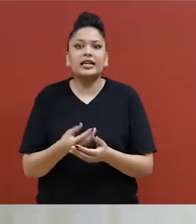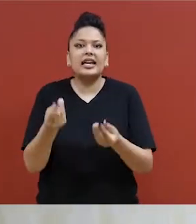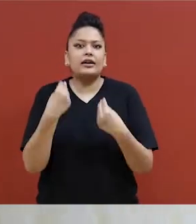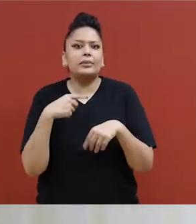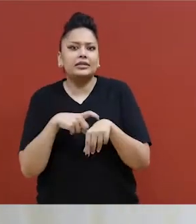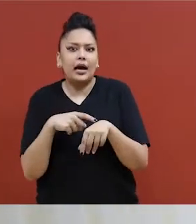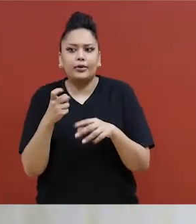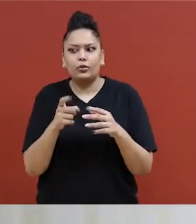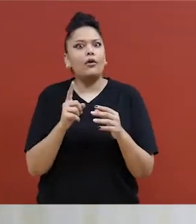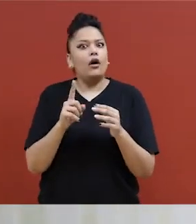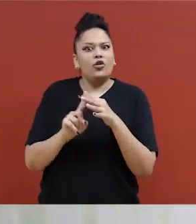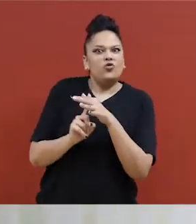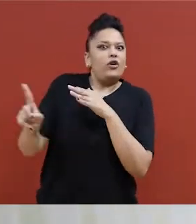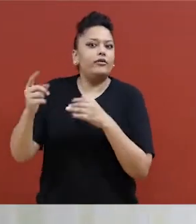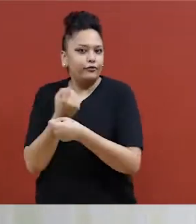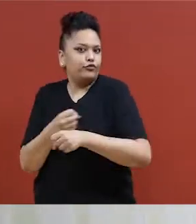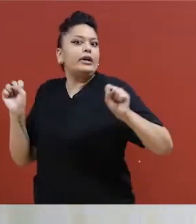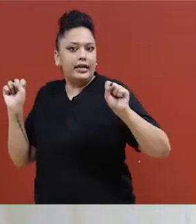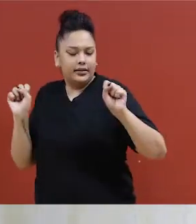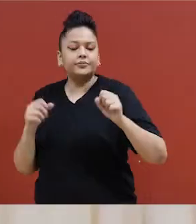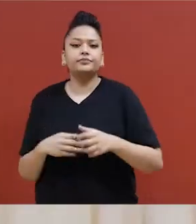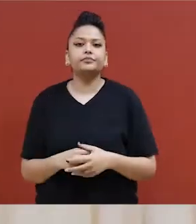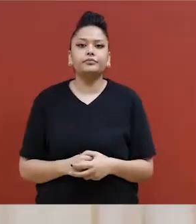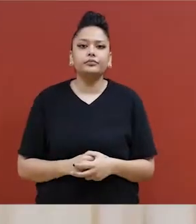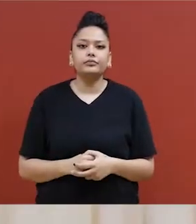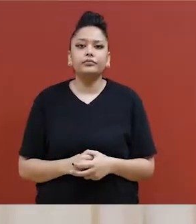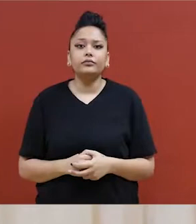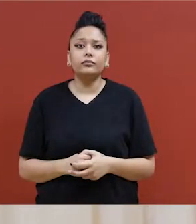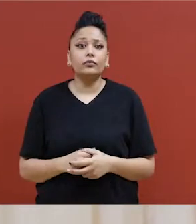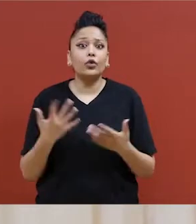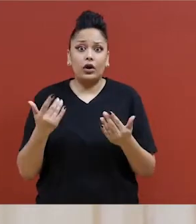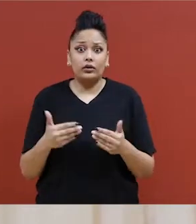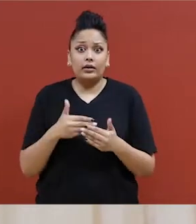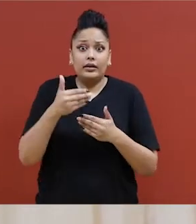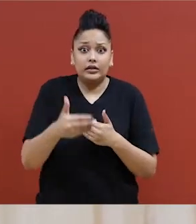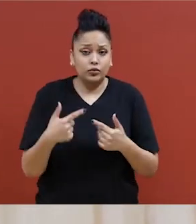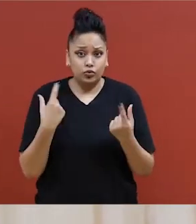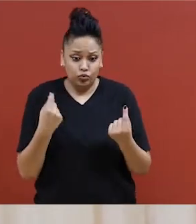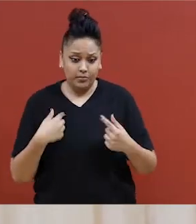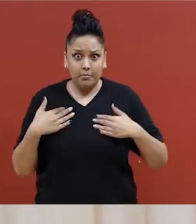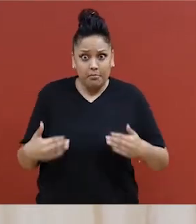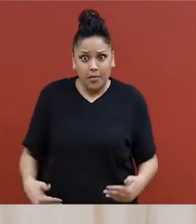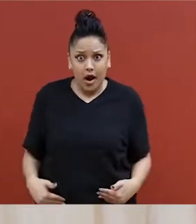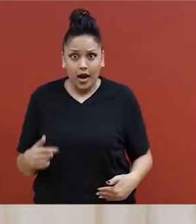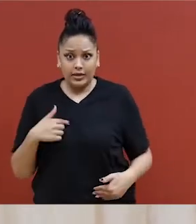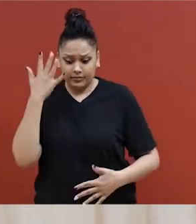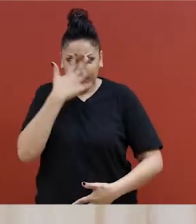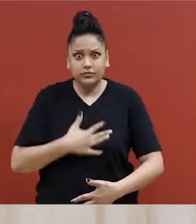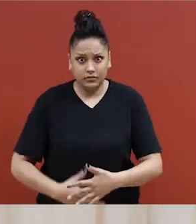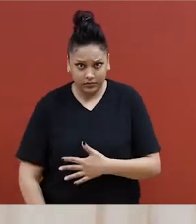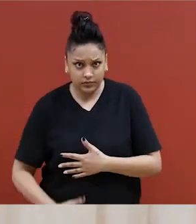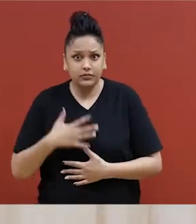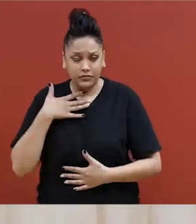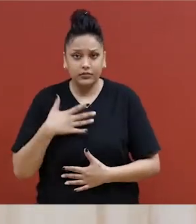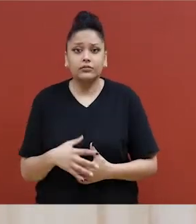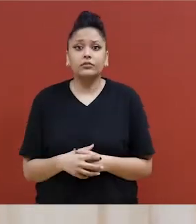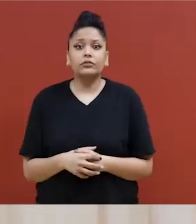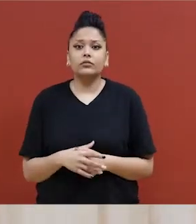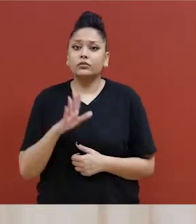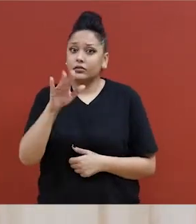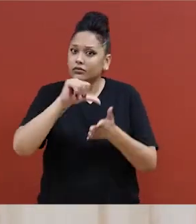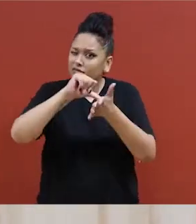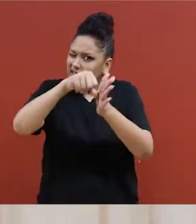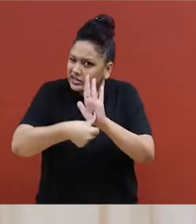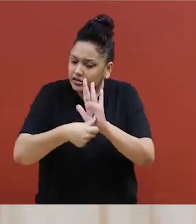give ourselves time to get to safety. Using our body the way it is right now is an important thing to